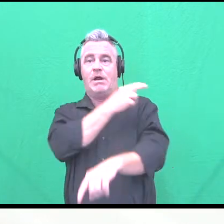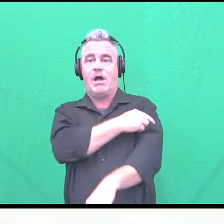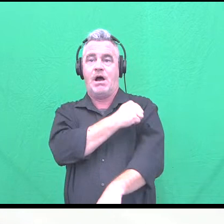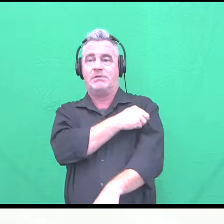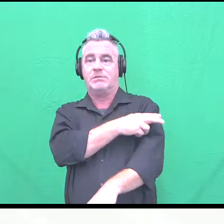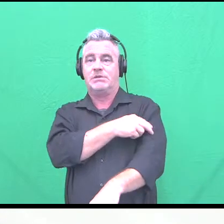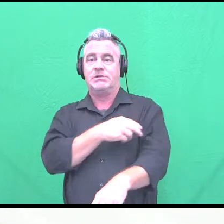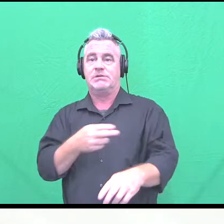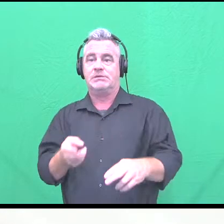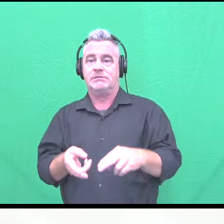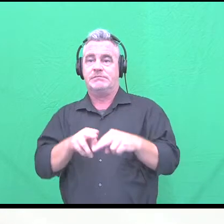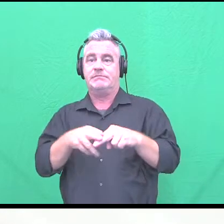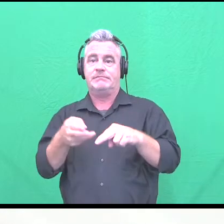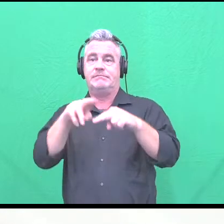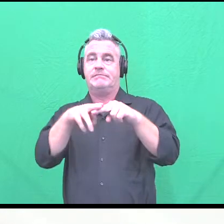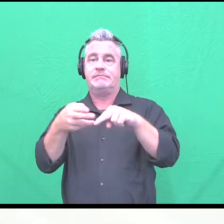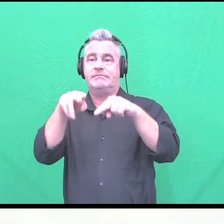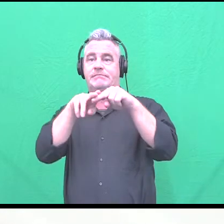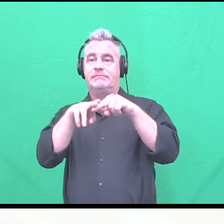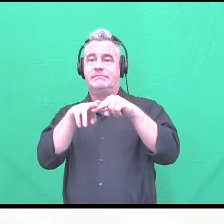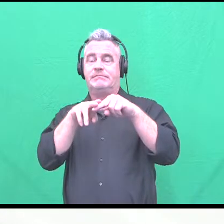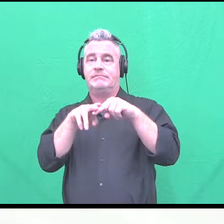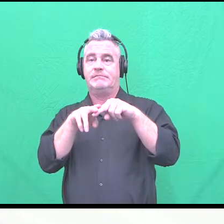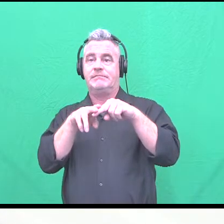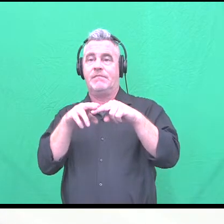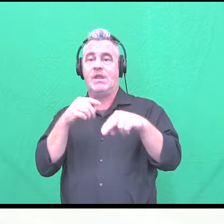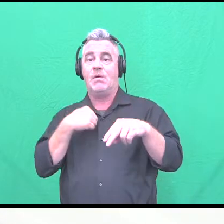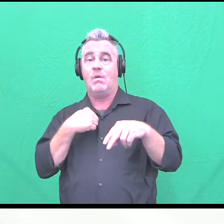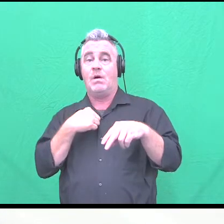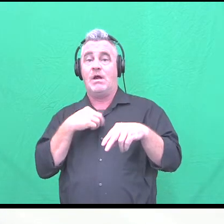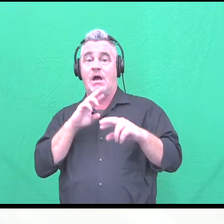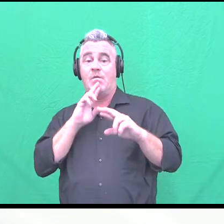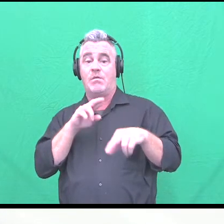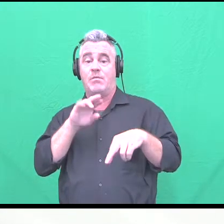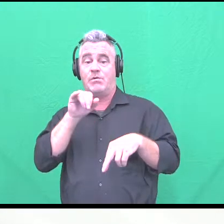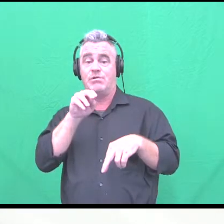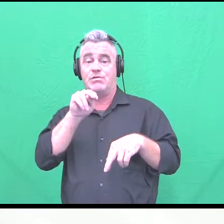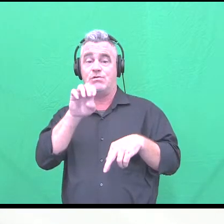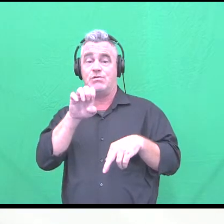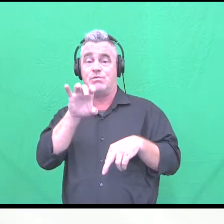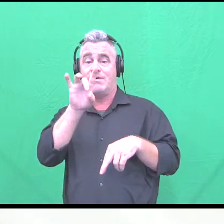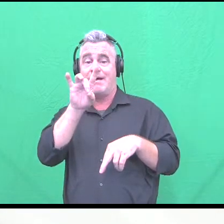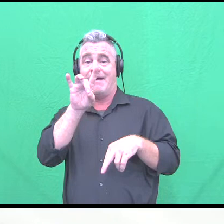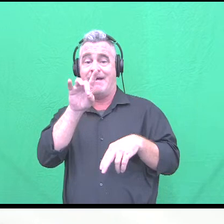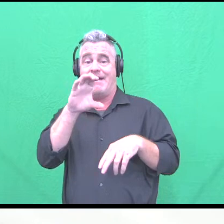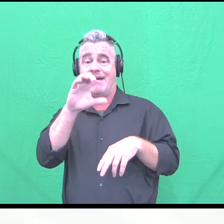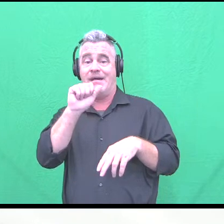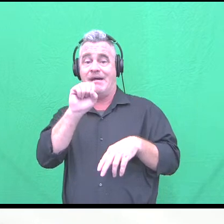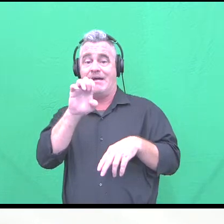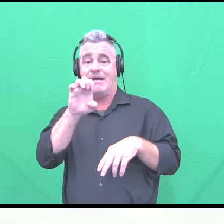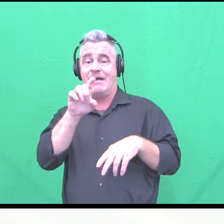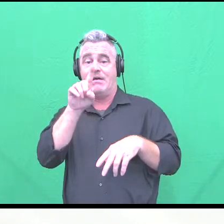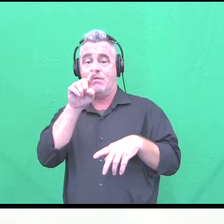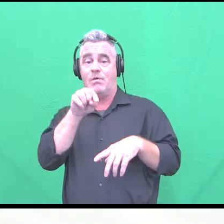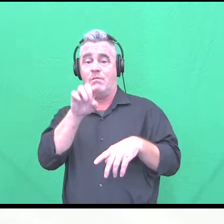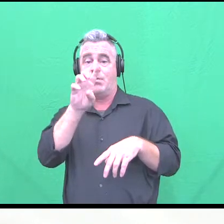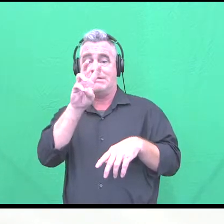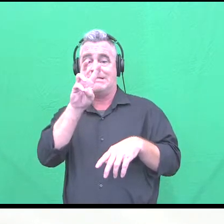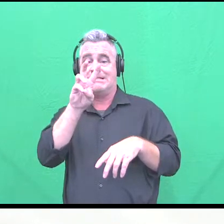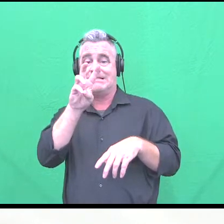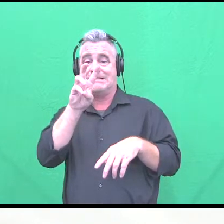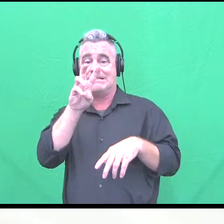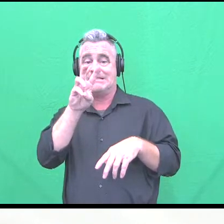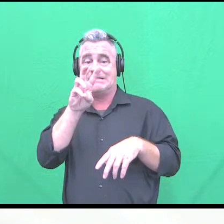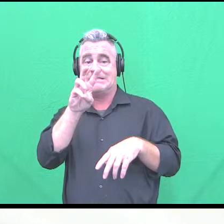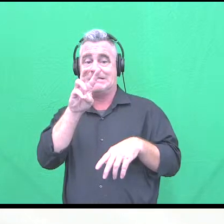County have also been increasing. When I reported to you on June 8th, the case rate was 1.6 and